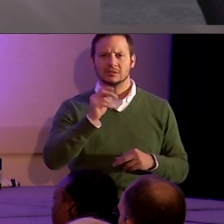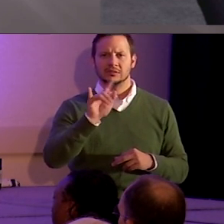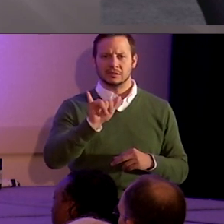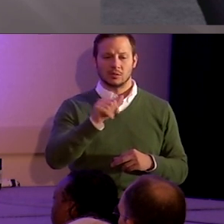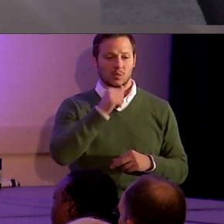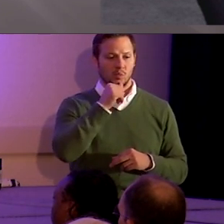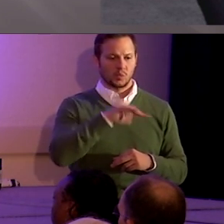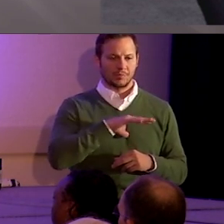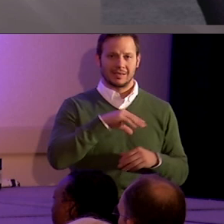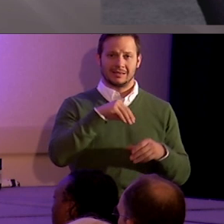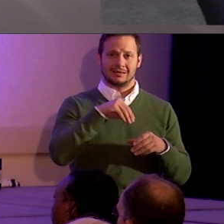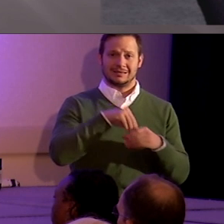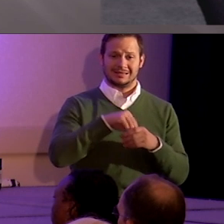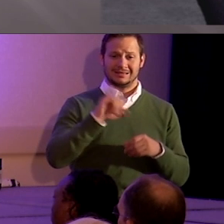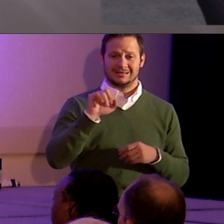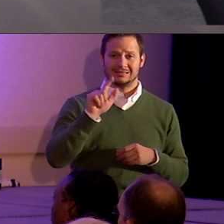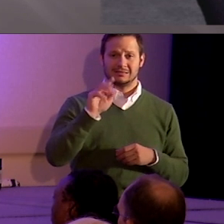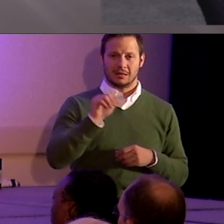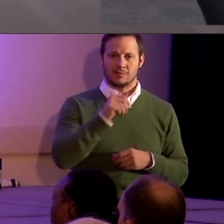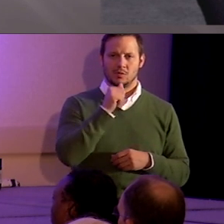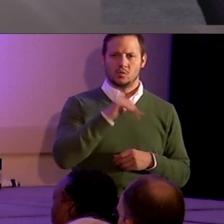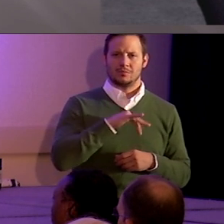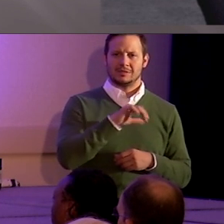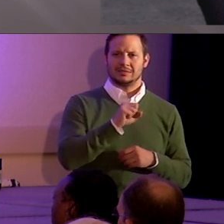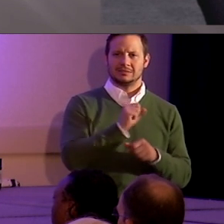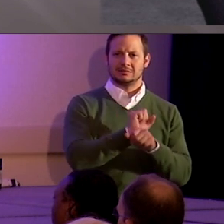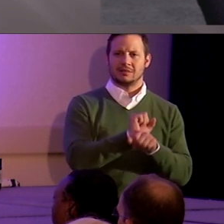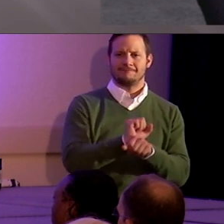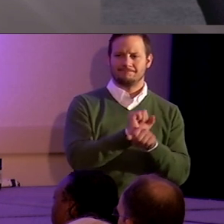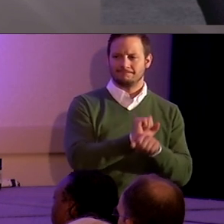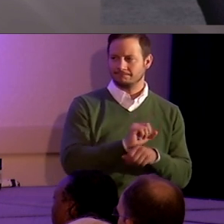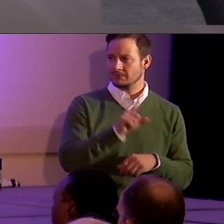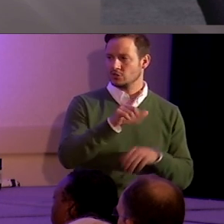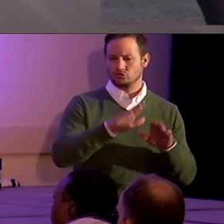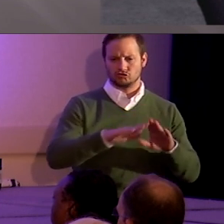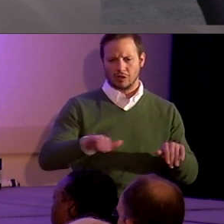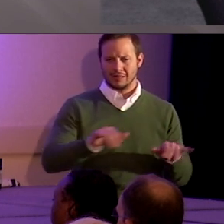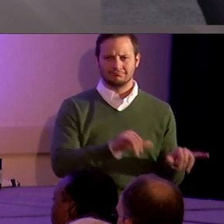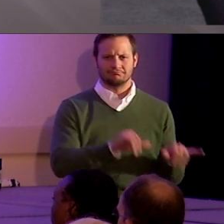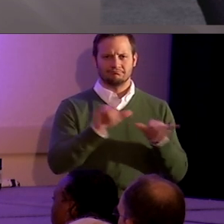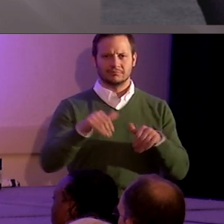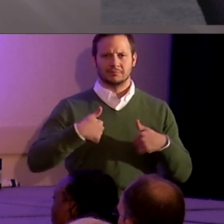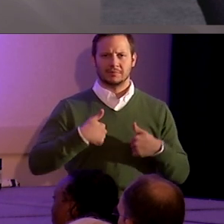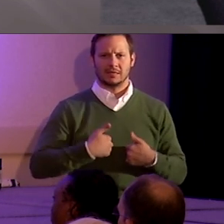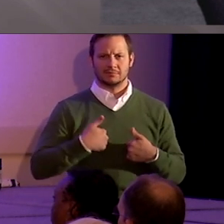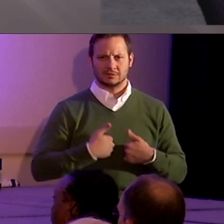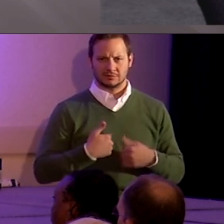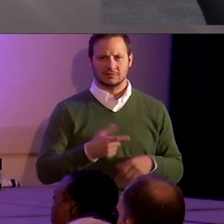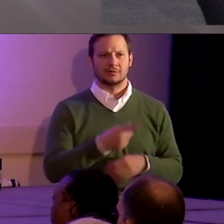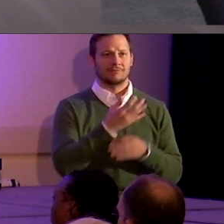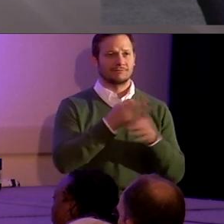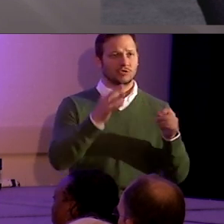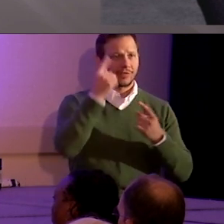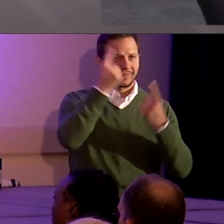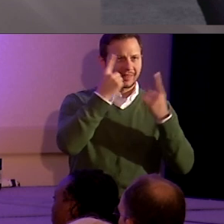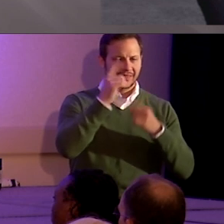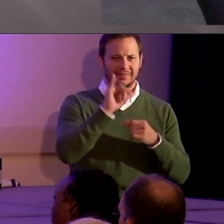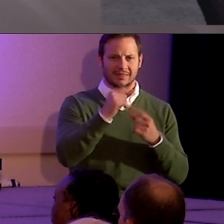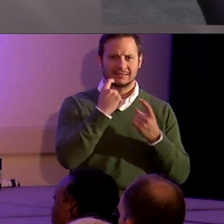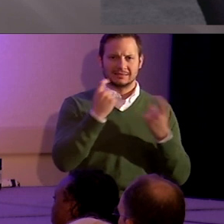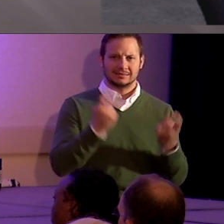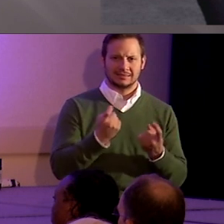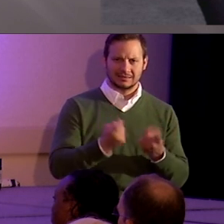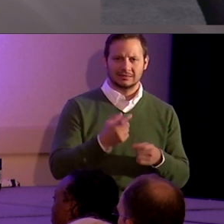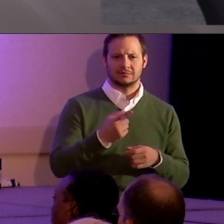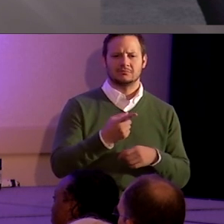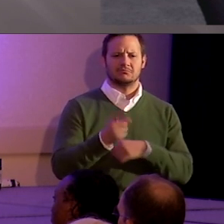is a slave. In Islam, the child is on par with animals. In Islam, free thinking is a sin